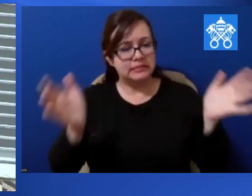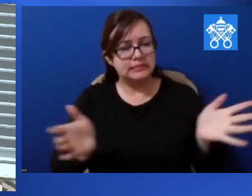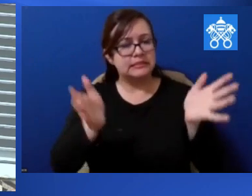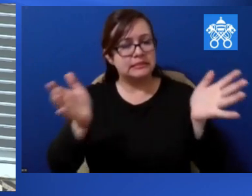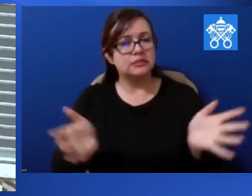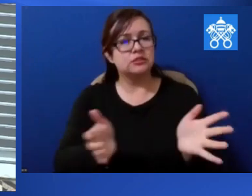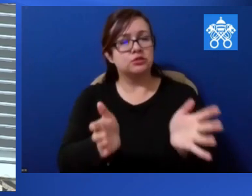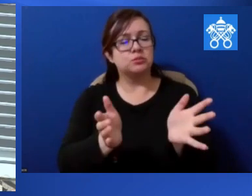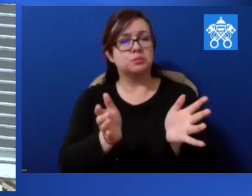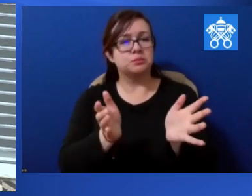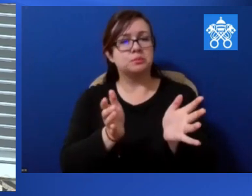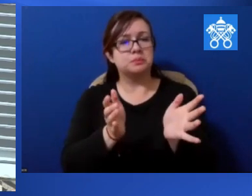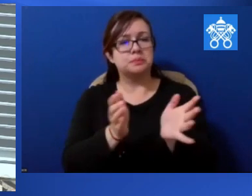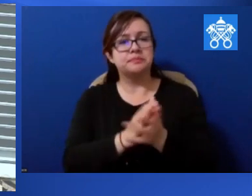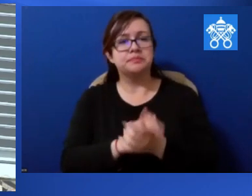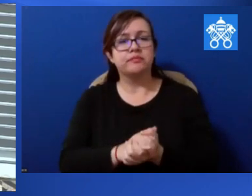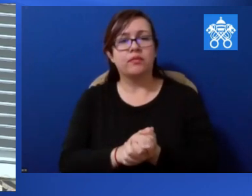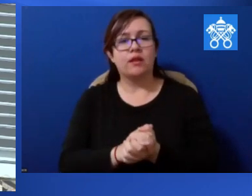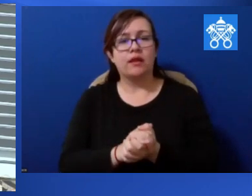those from Ukraine,